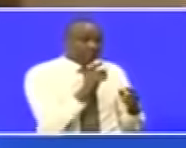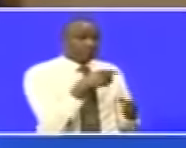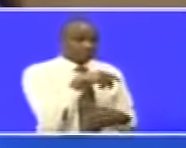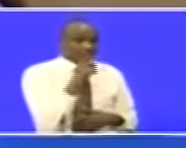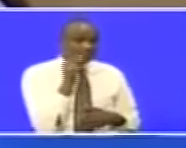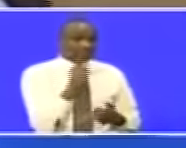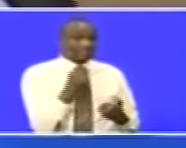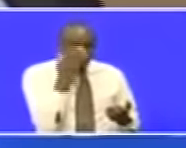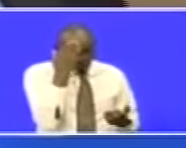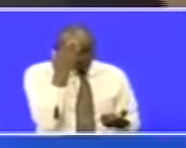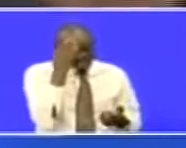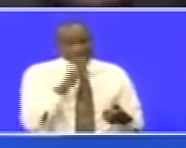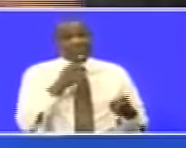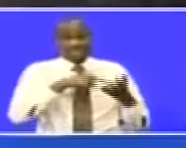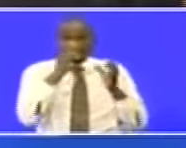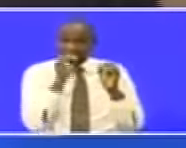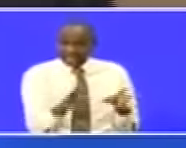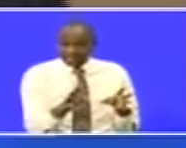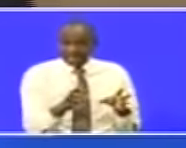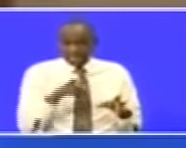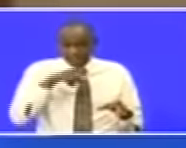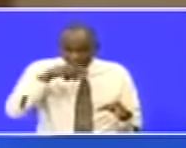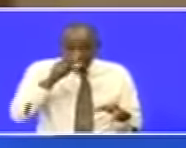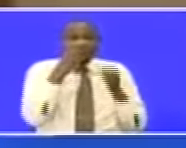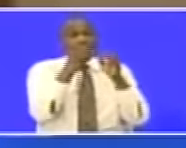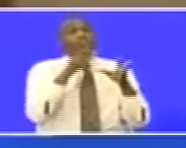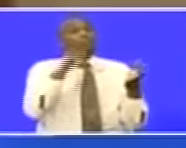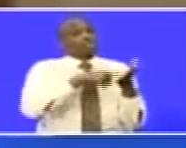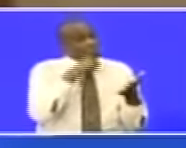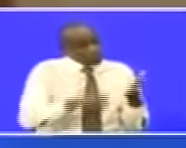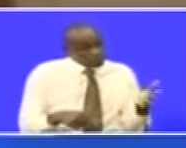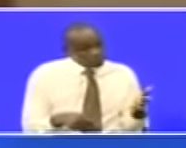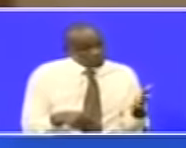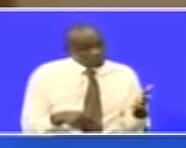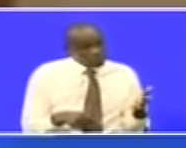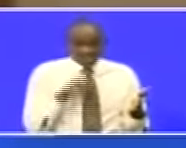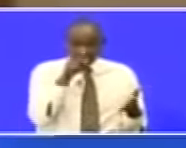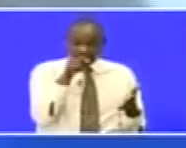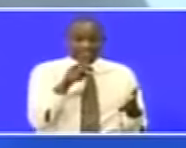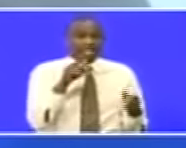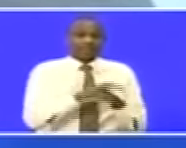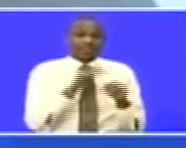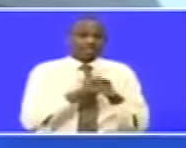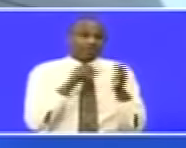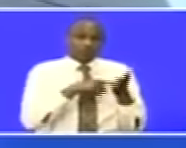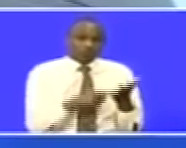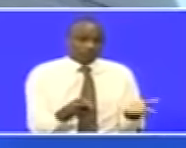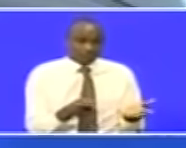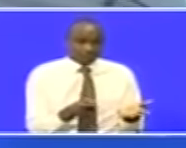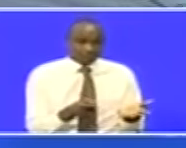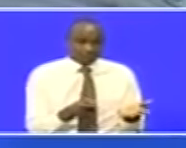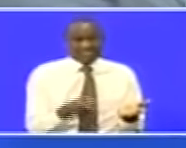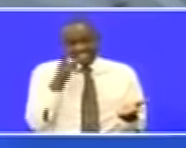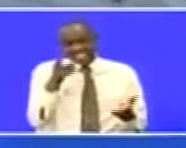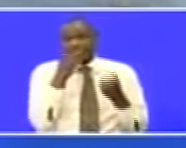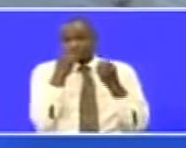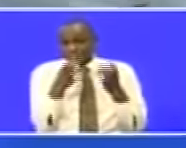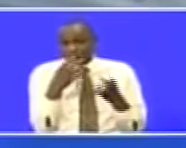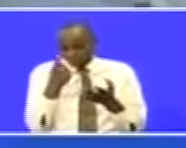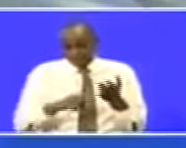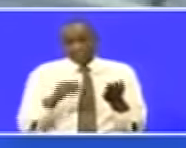your infrastructure is not right, if your price information is not right, price cannot be right. Solutions such as airtight